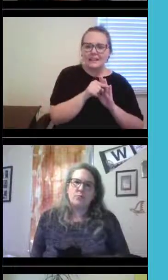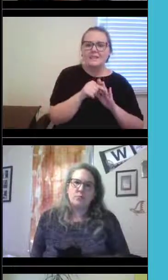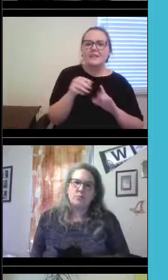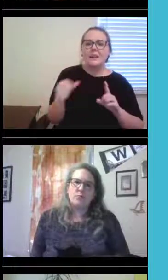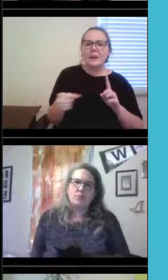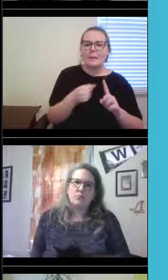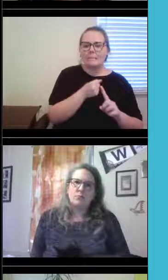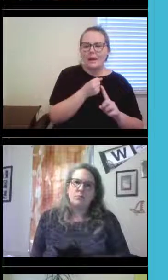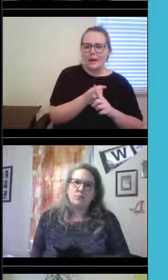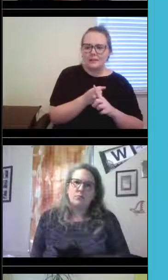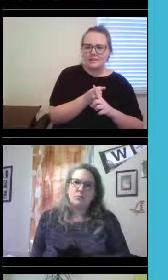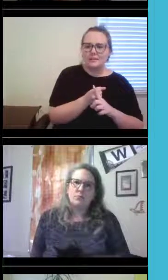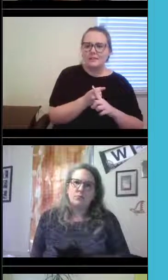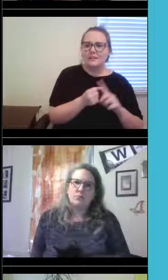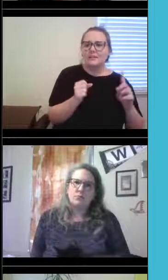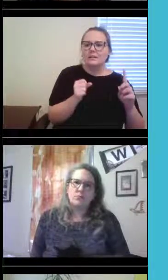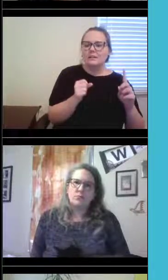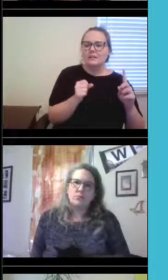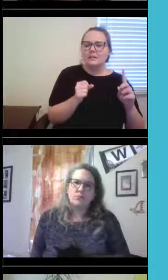impact